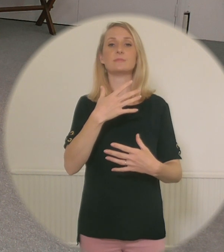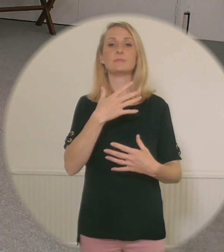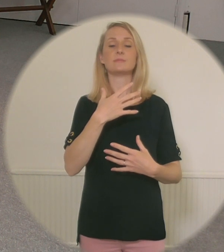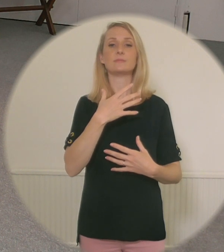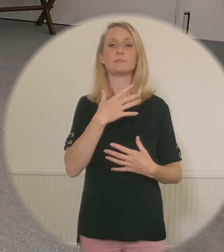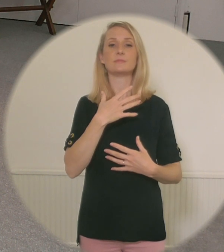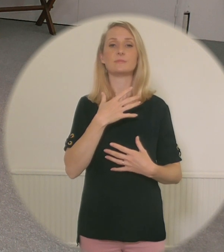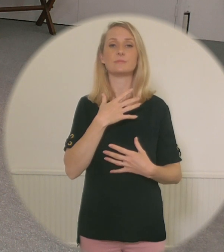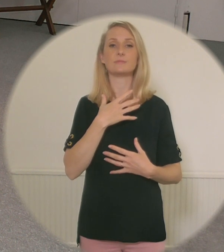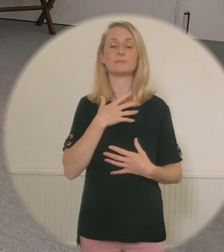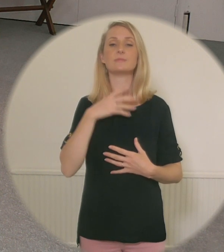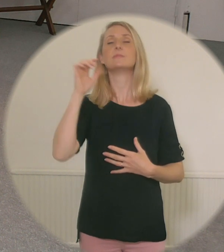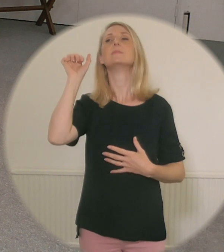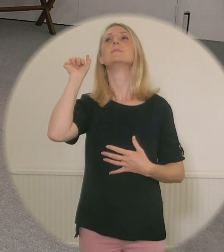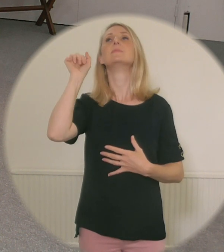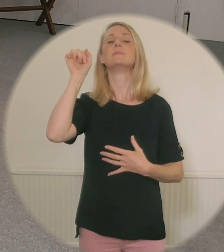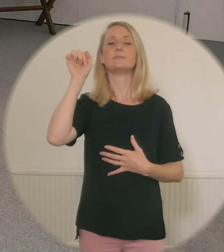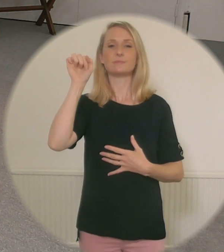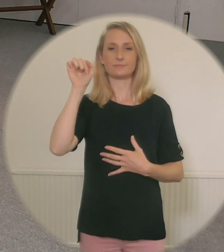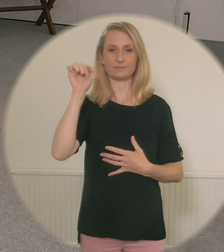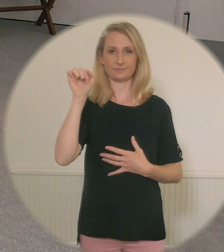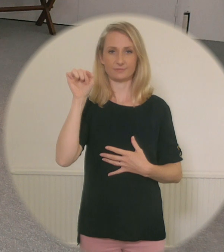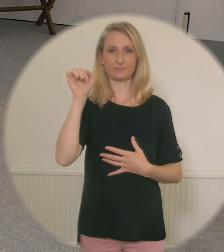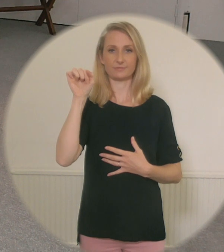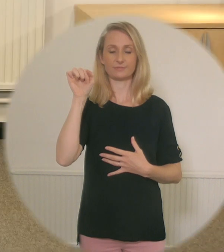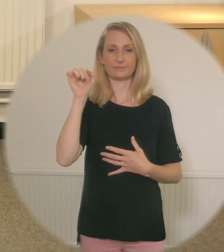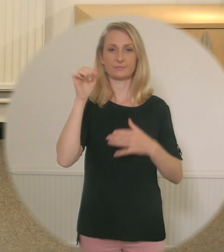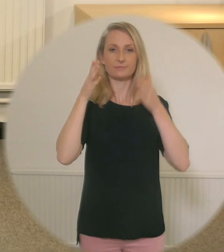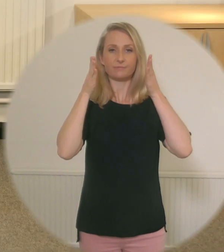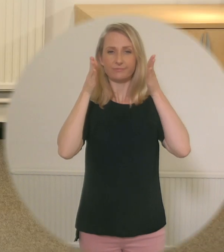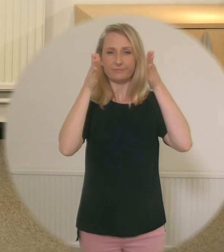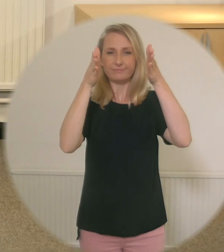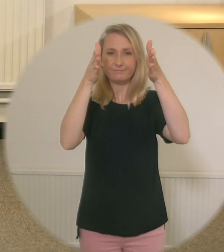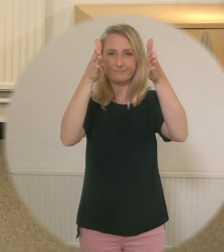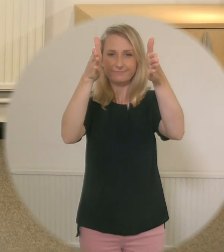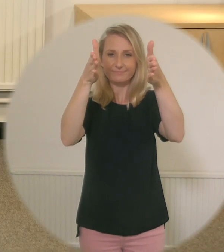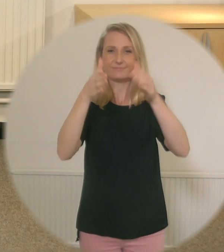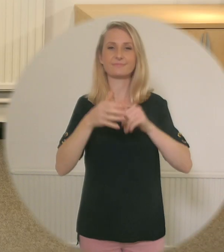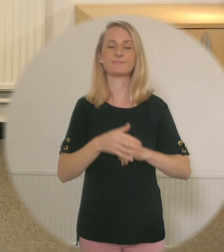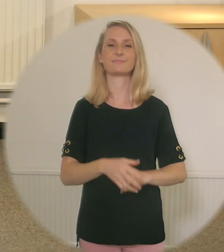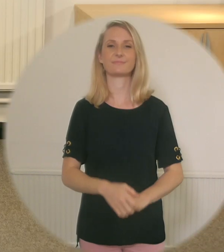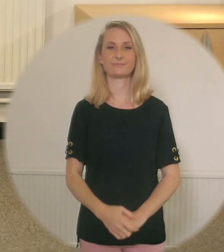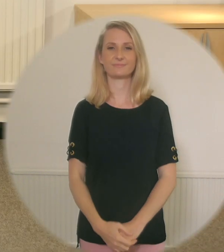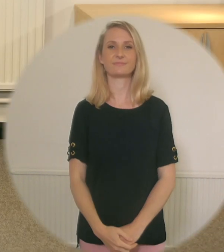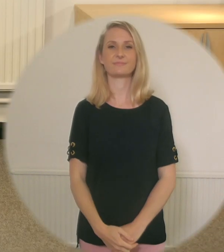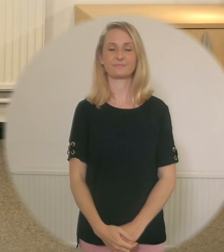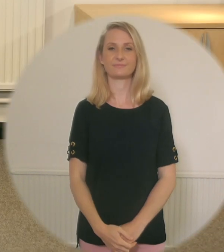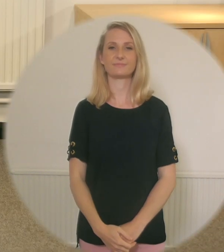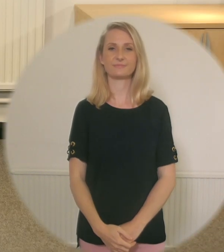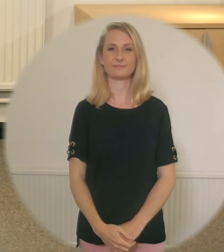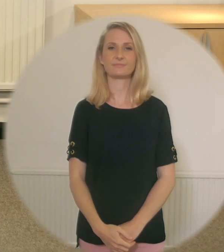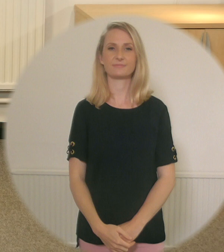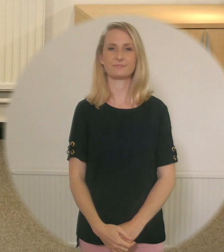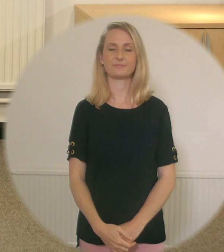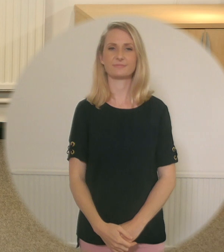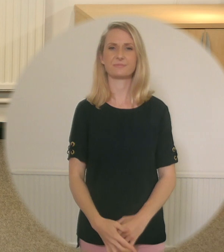And then gently bring the chin back, bringing your face back to center. And just feel